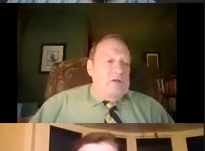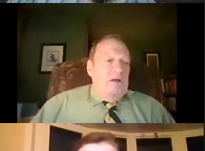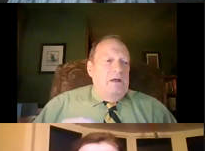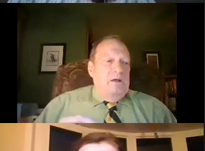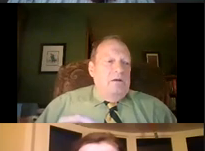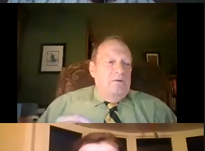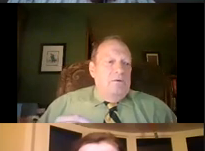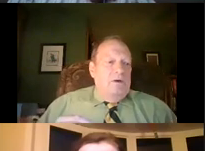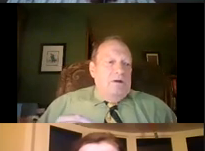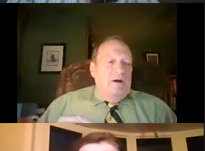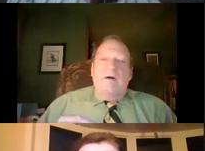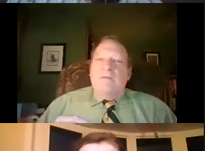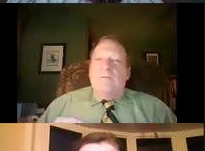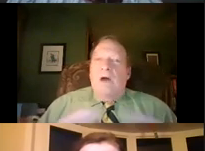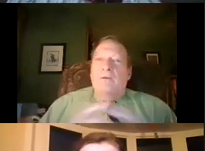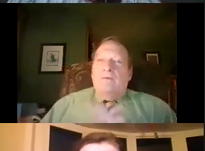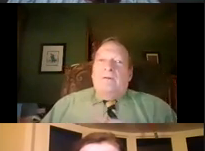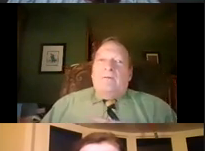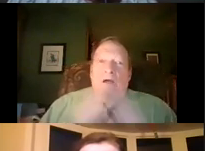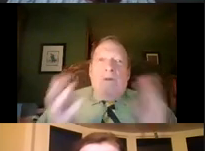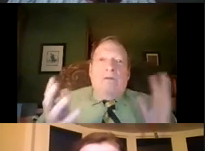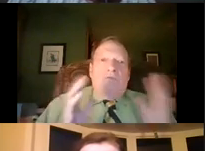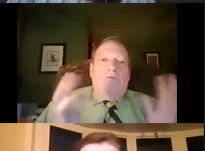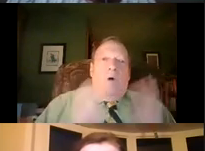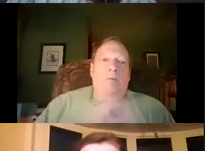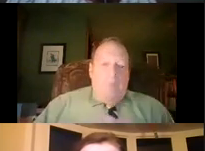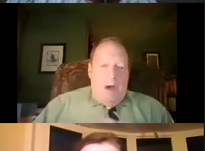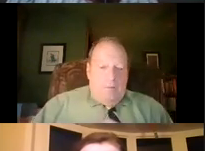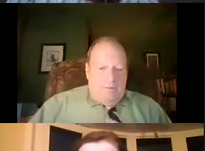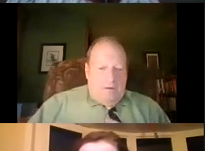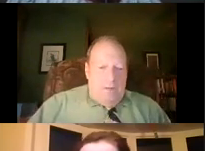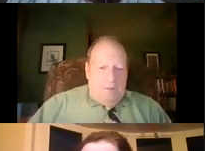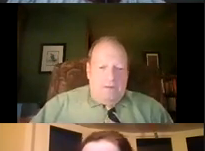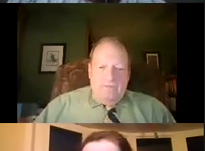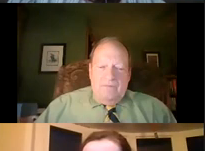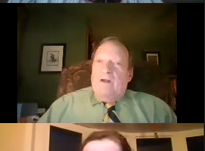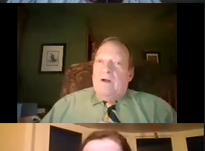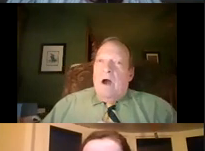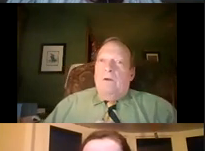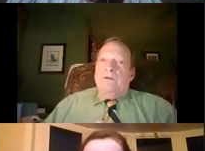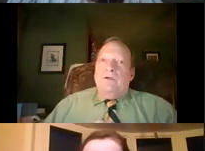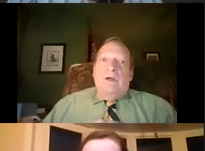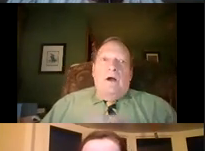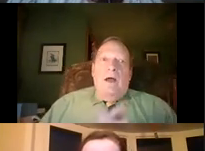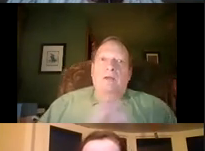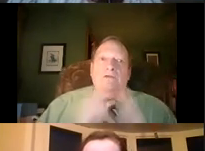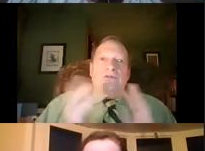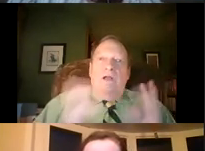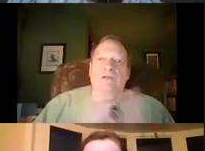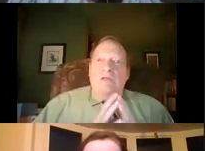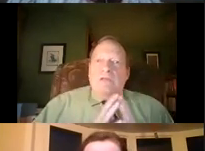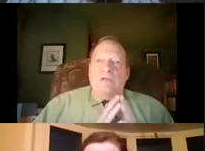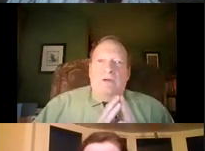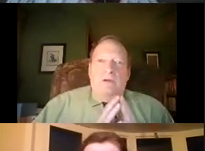eventually settling into the model, helping form the model of comprehensive college as the